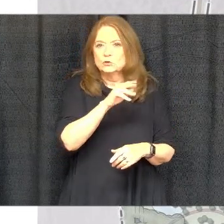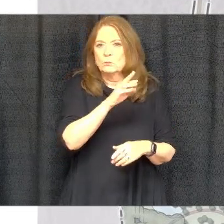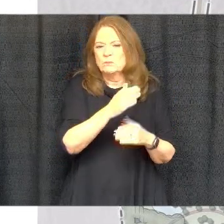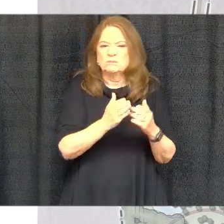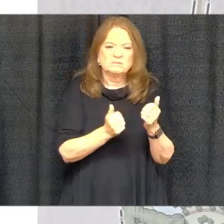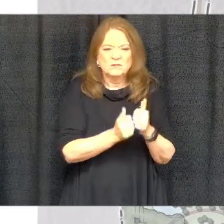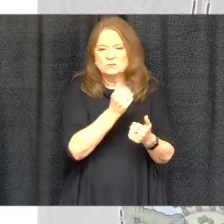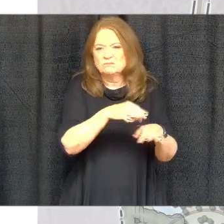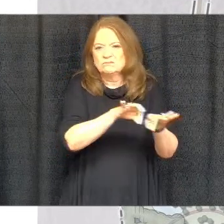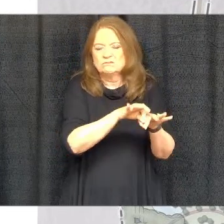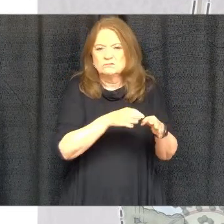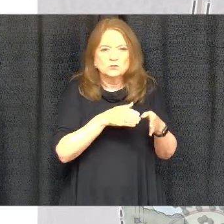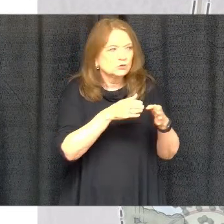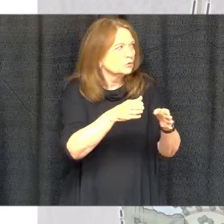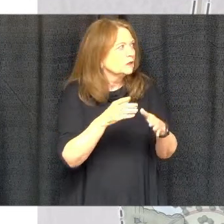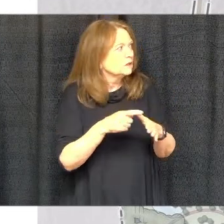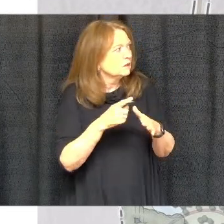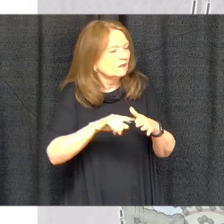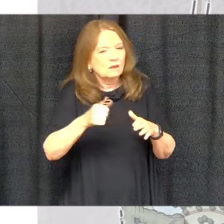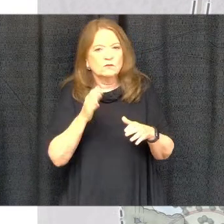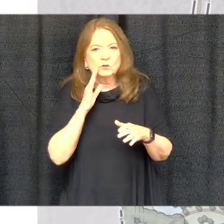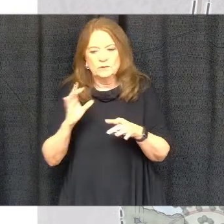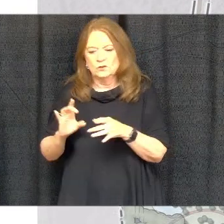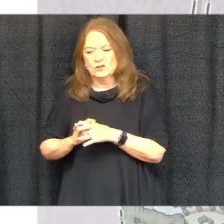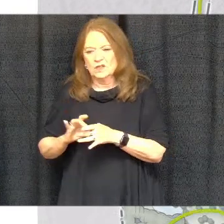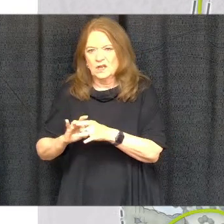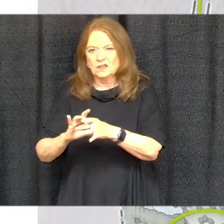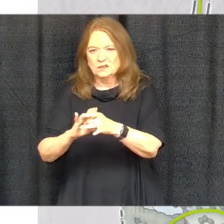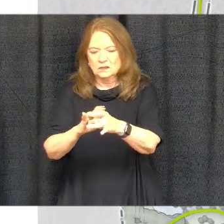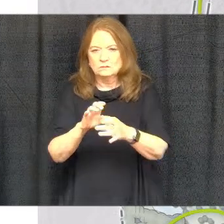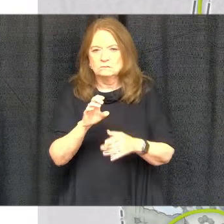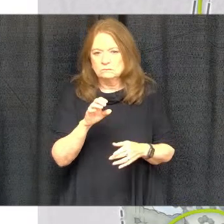third tertiary streets on there.